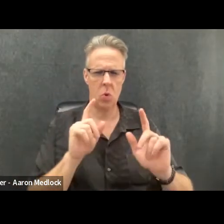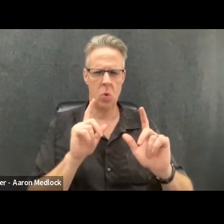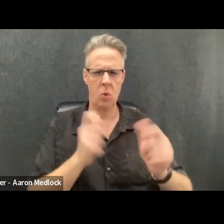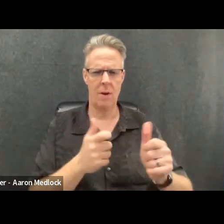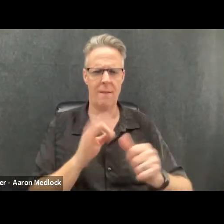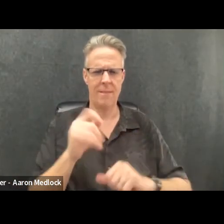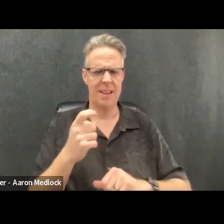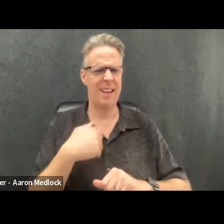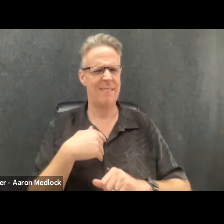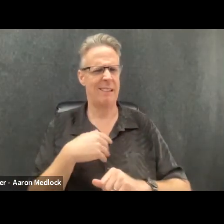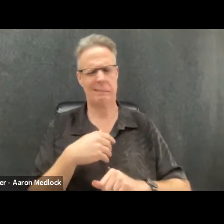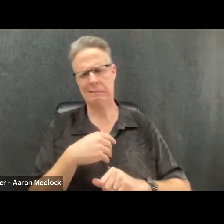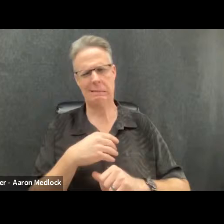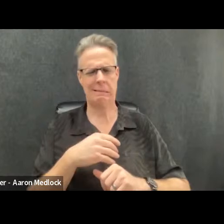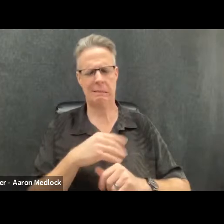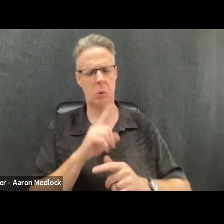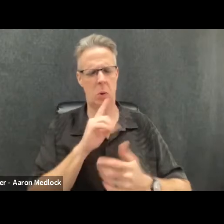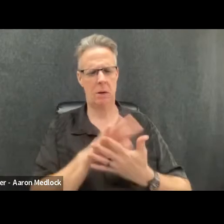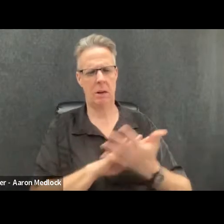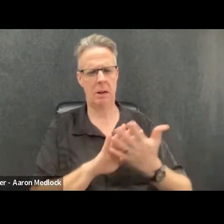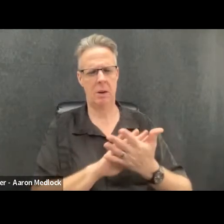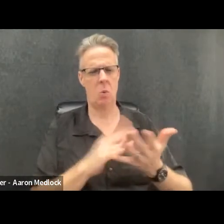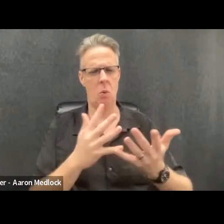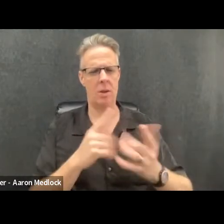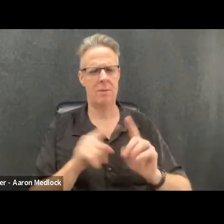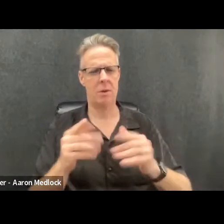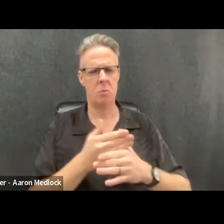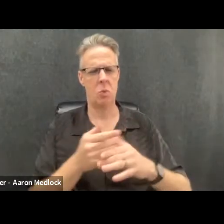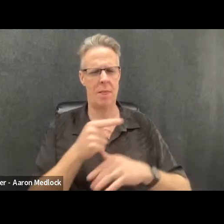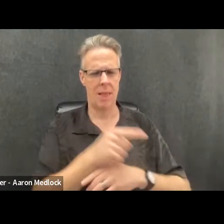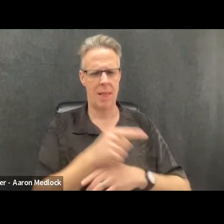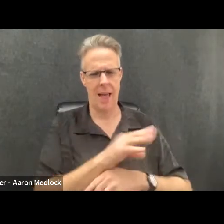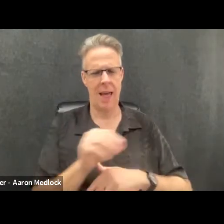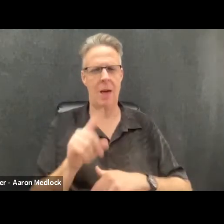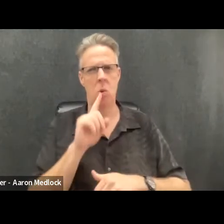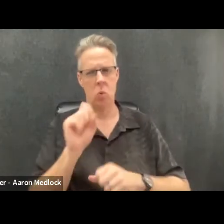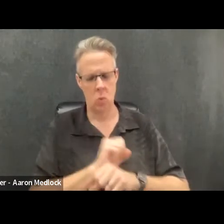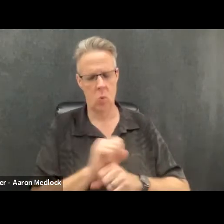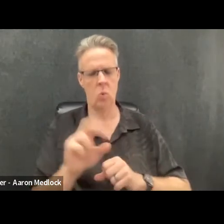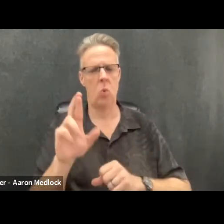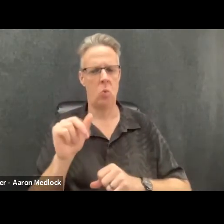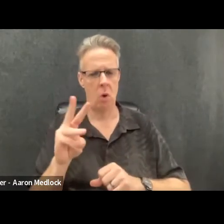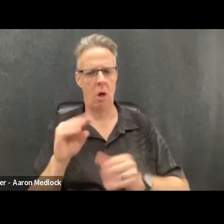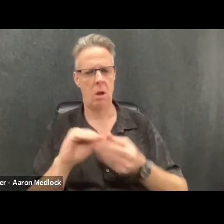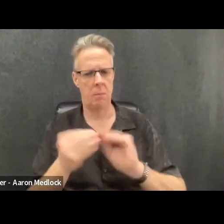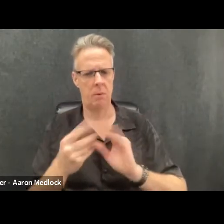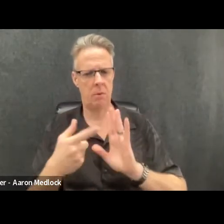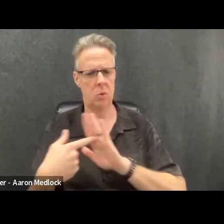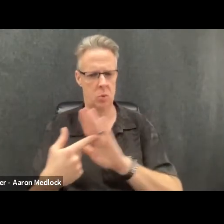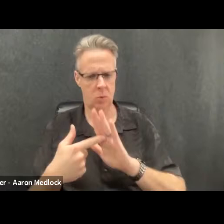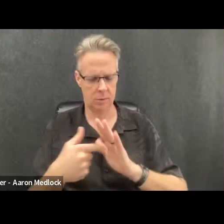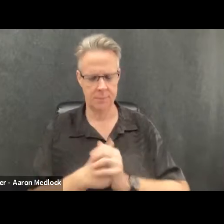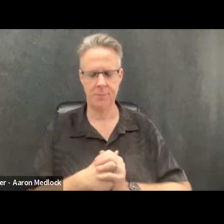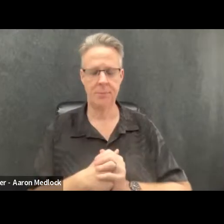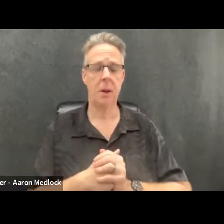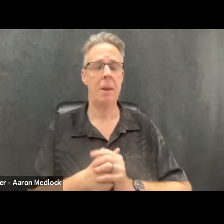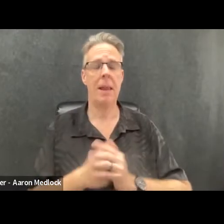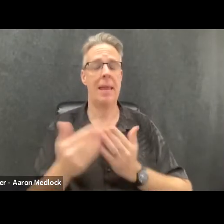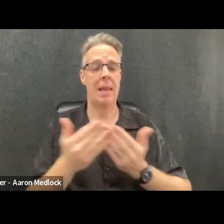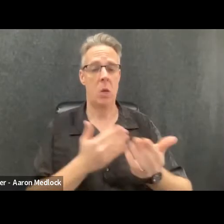a discrepancy there between what's on Quick Facts and what the raw census data actually shows. But putting that